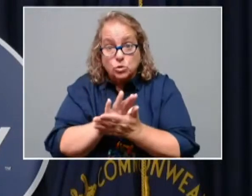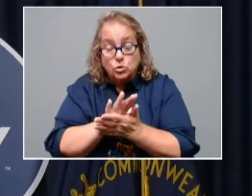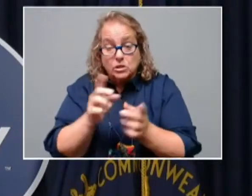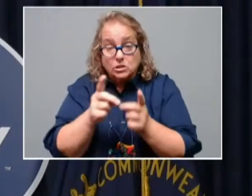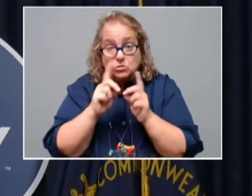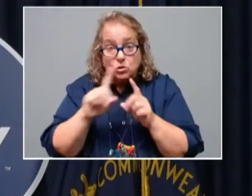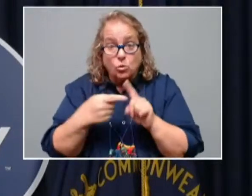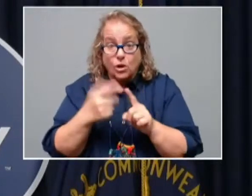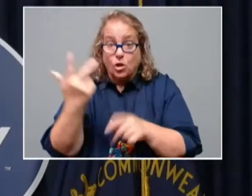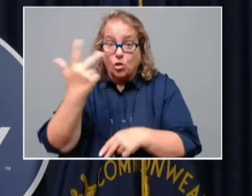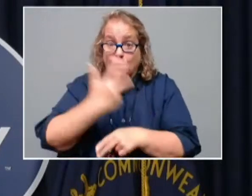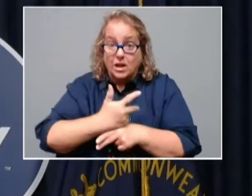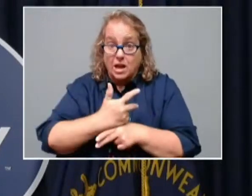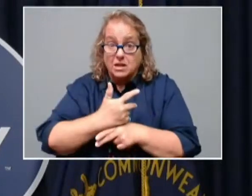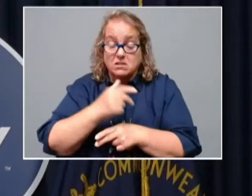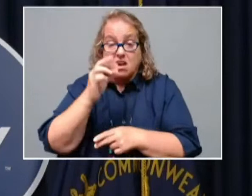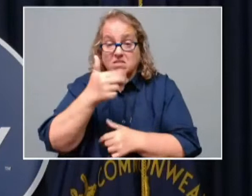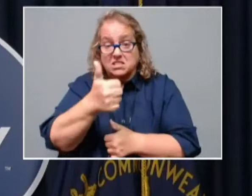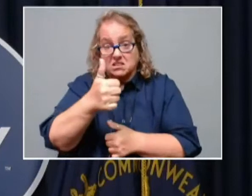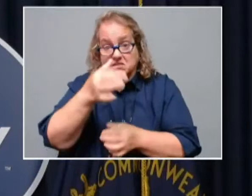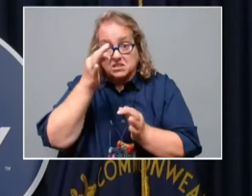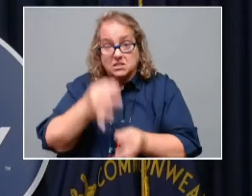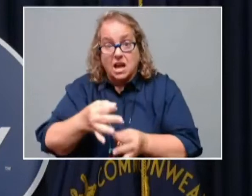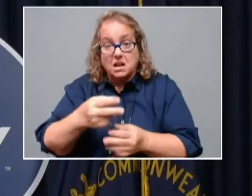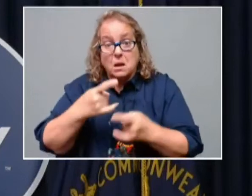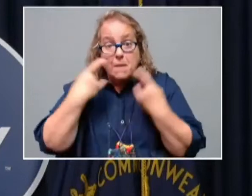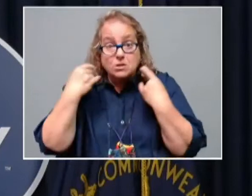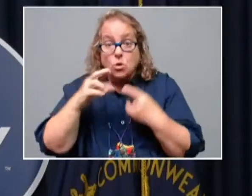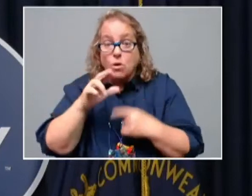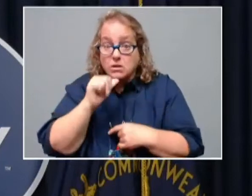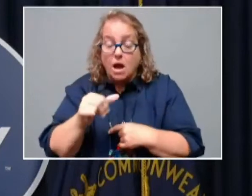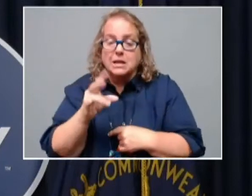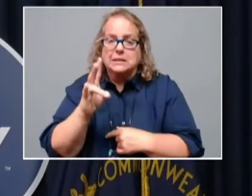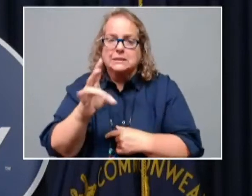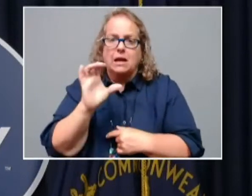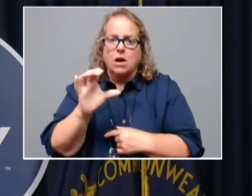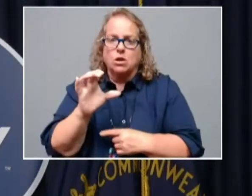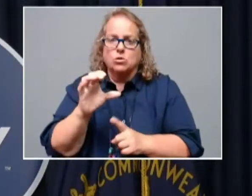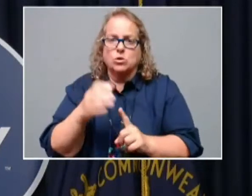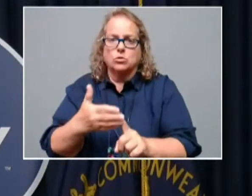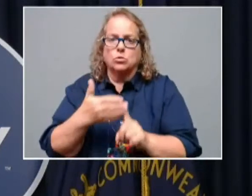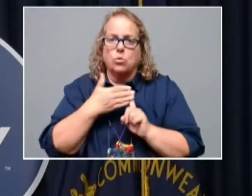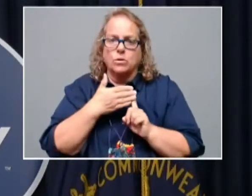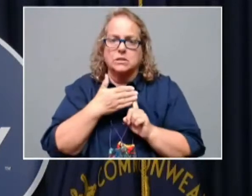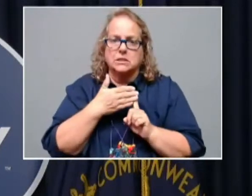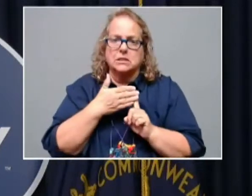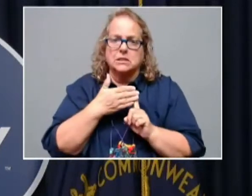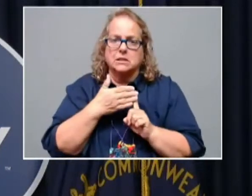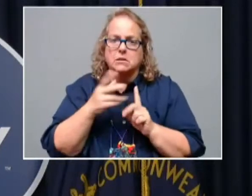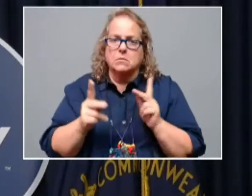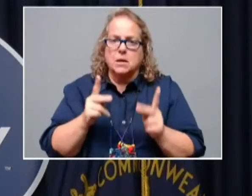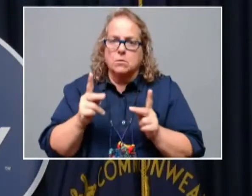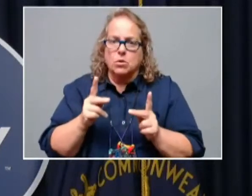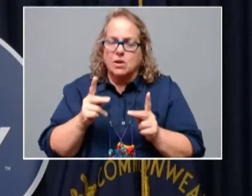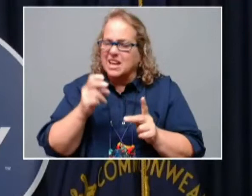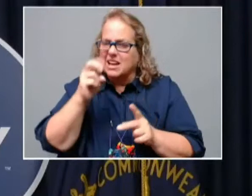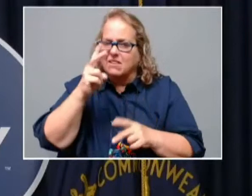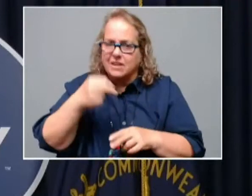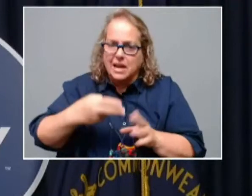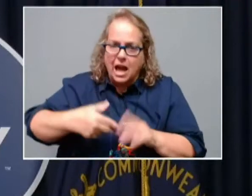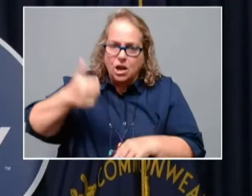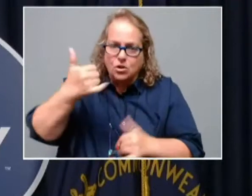optional masking led to 700 quarantine individuals. It's even higher now, but this one really hit me. This is in West